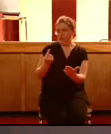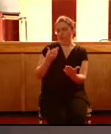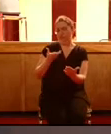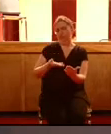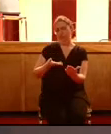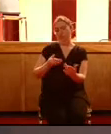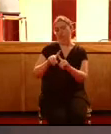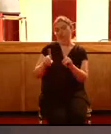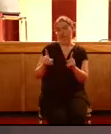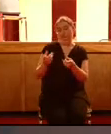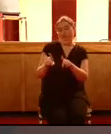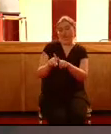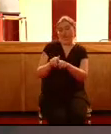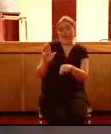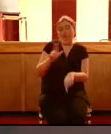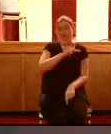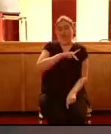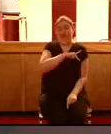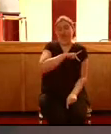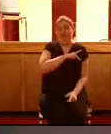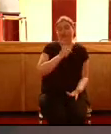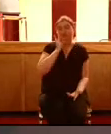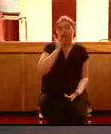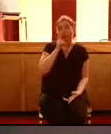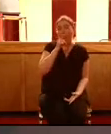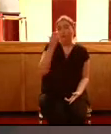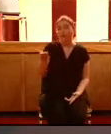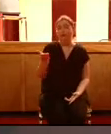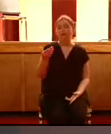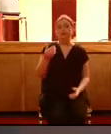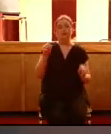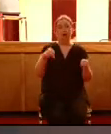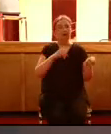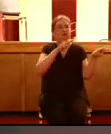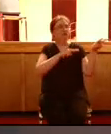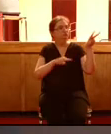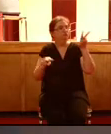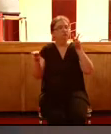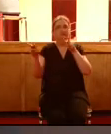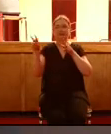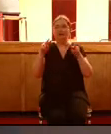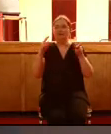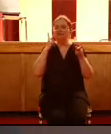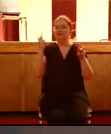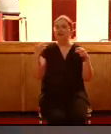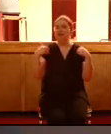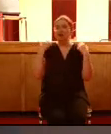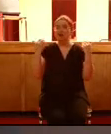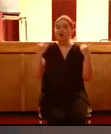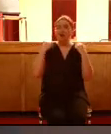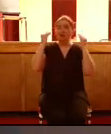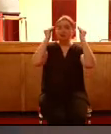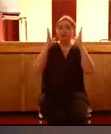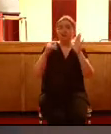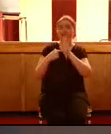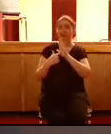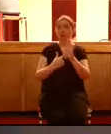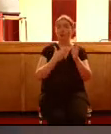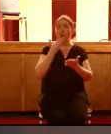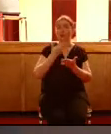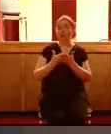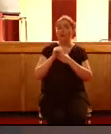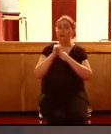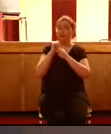their personality and who they are. I can look out now and see a bunch of very young teachers that display a lot of really good